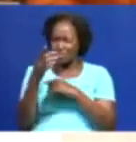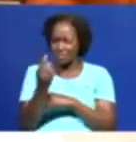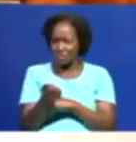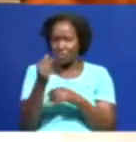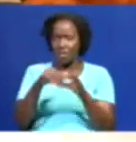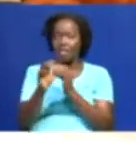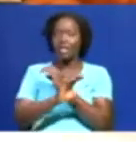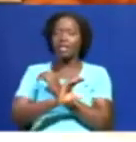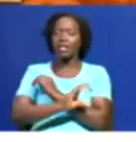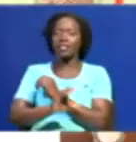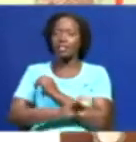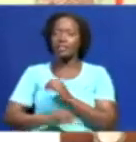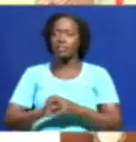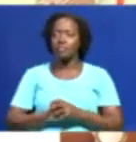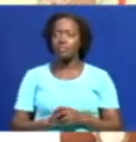country.